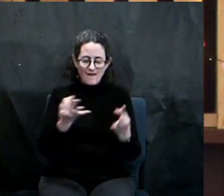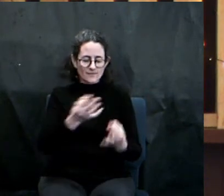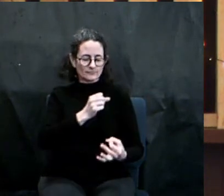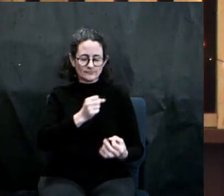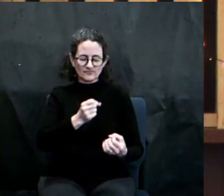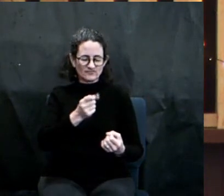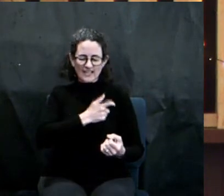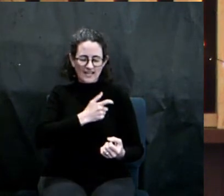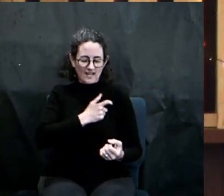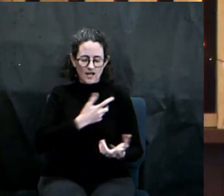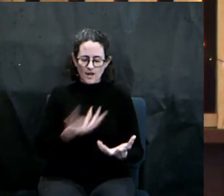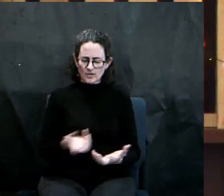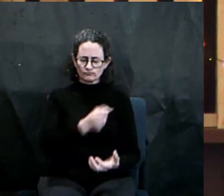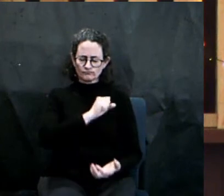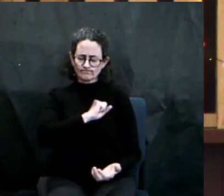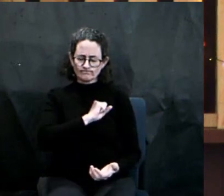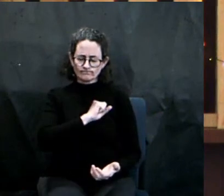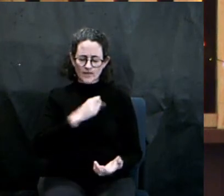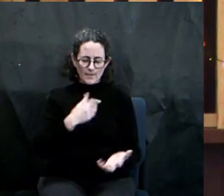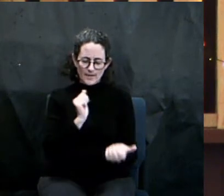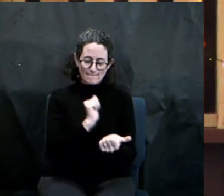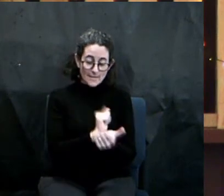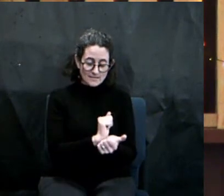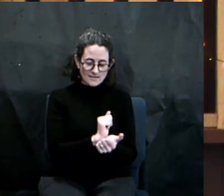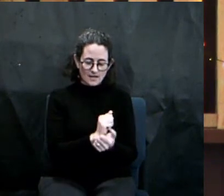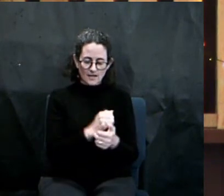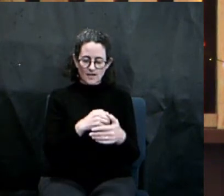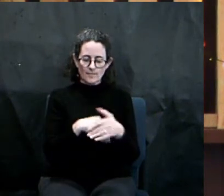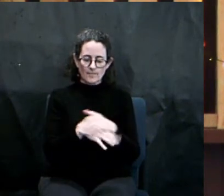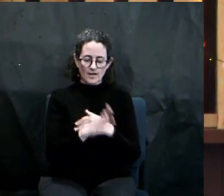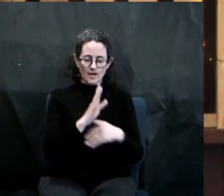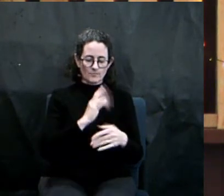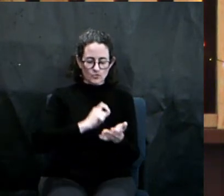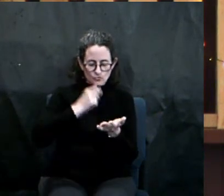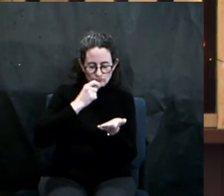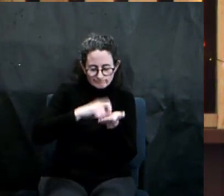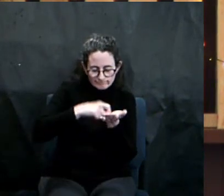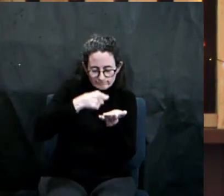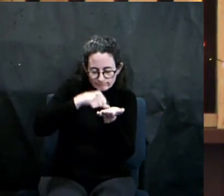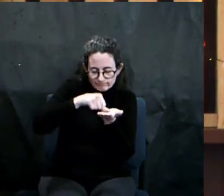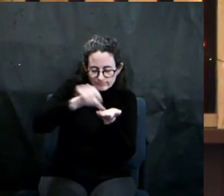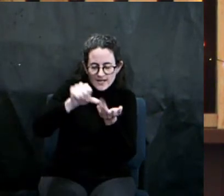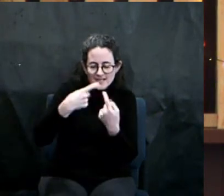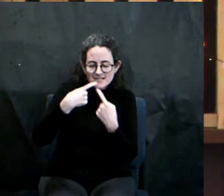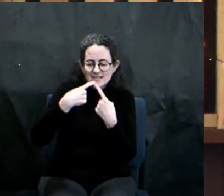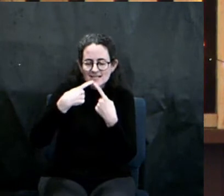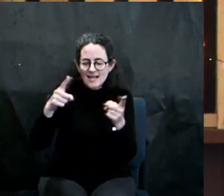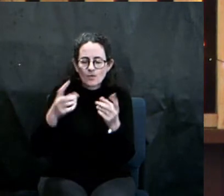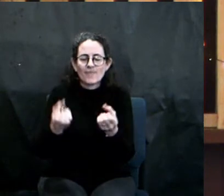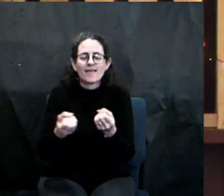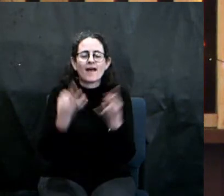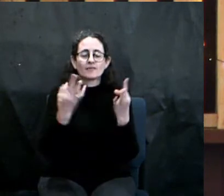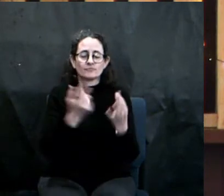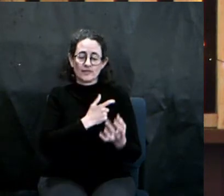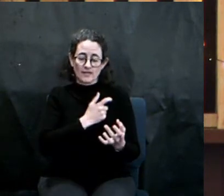am an ambassador in chains. Pray that I might declare it fearlessly, as I should." Let's take up the challenge to talk about that